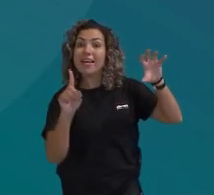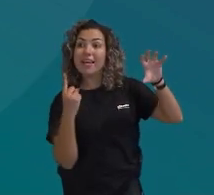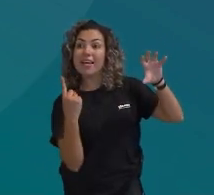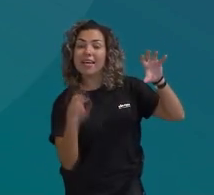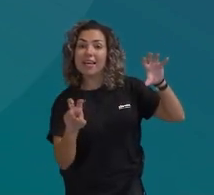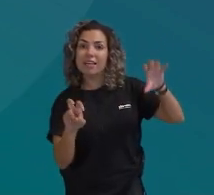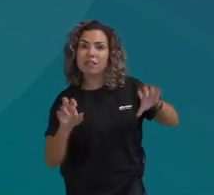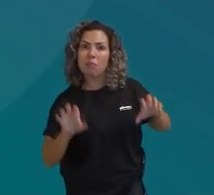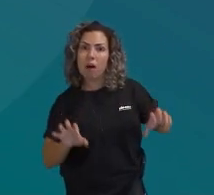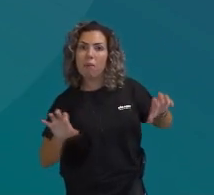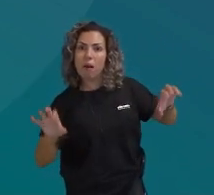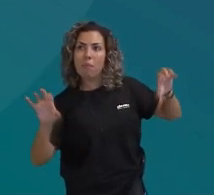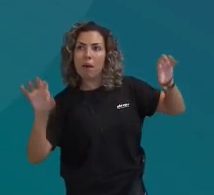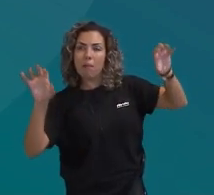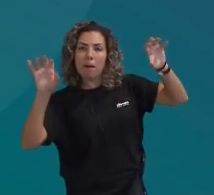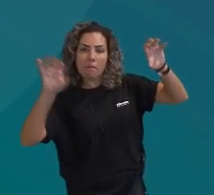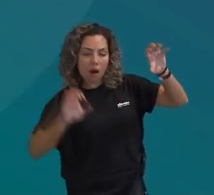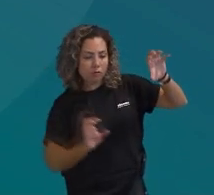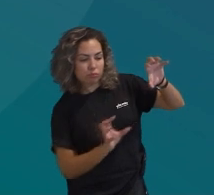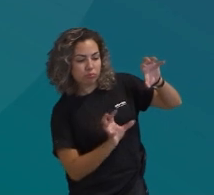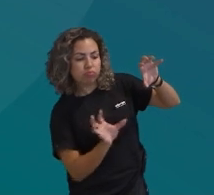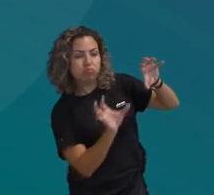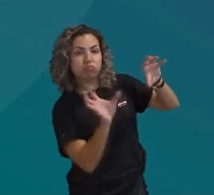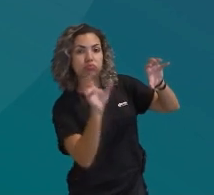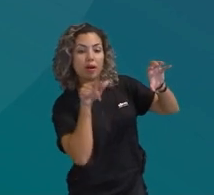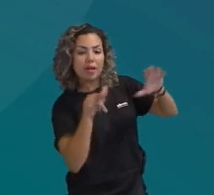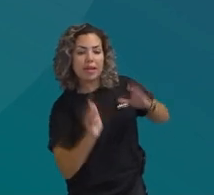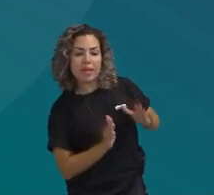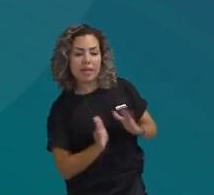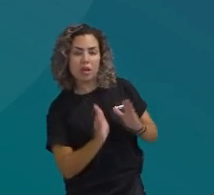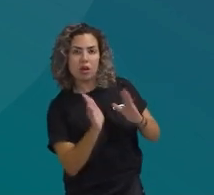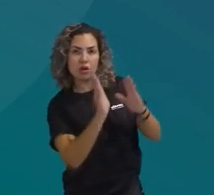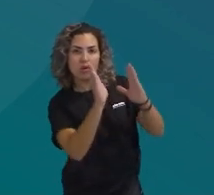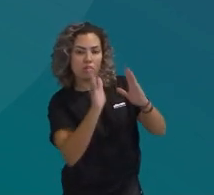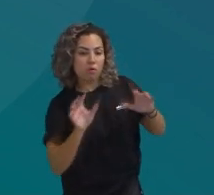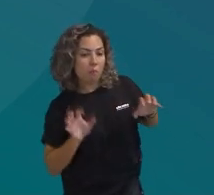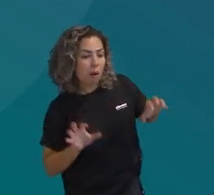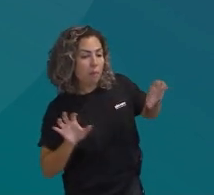upper course till the lower course. Okay. And